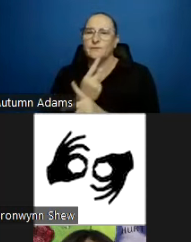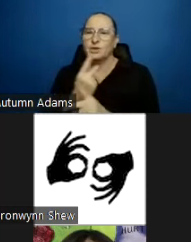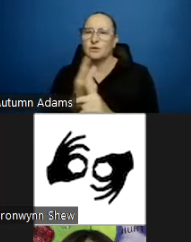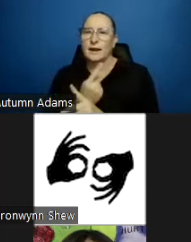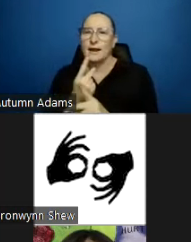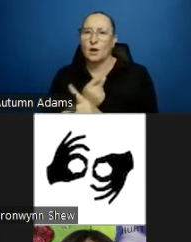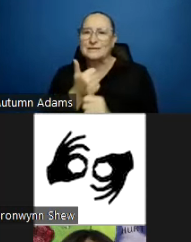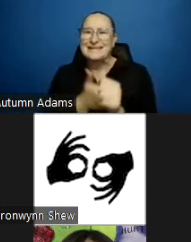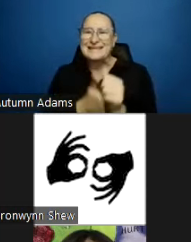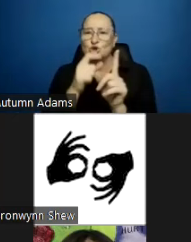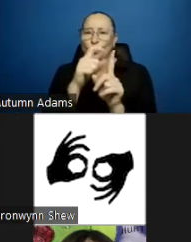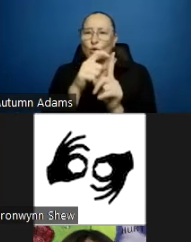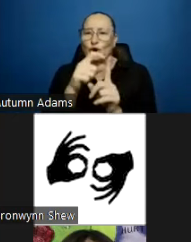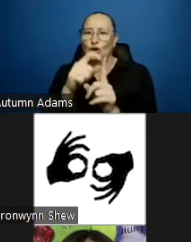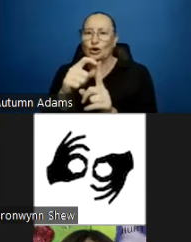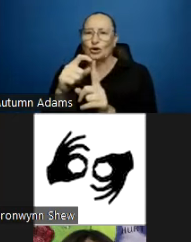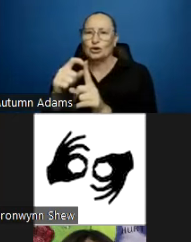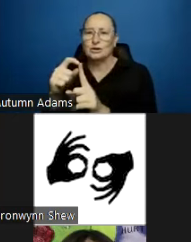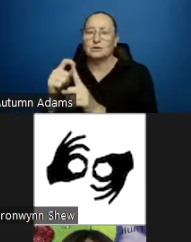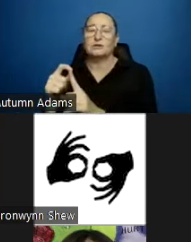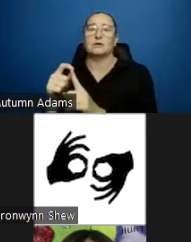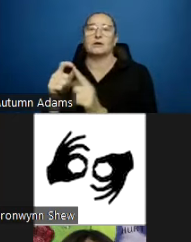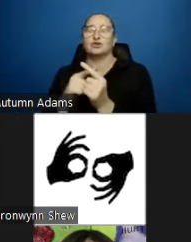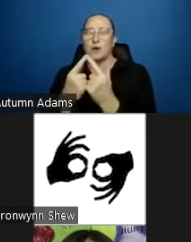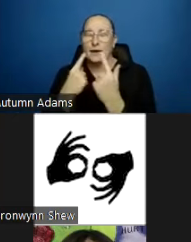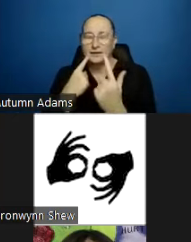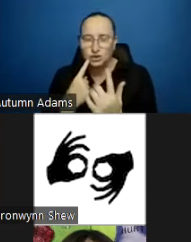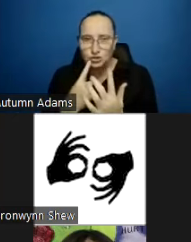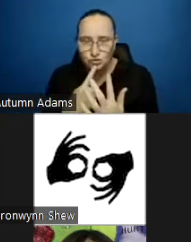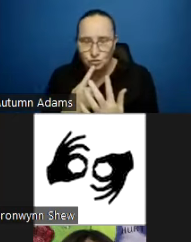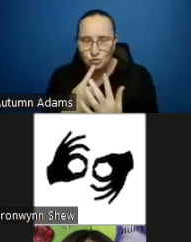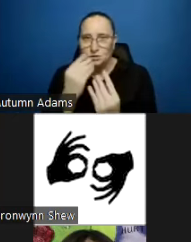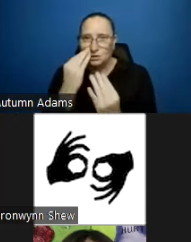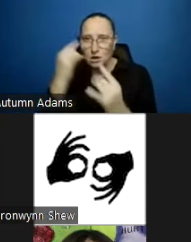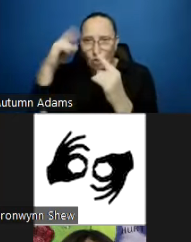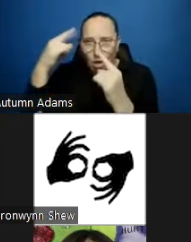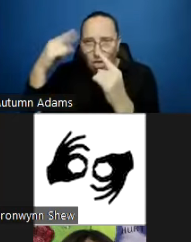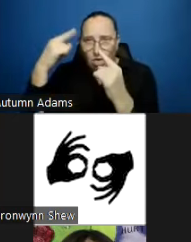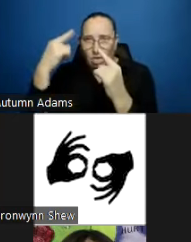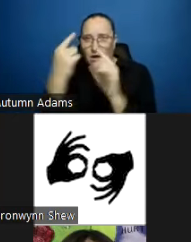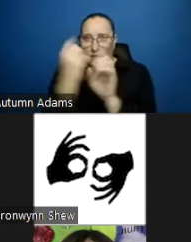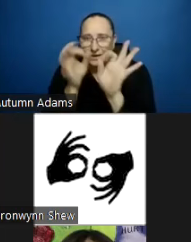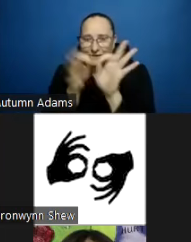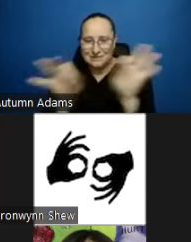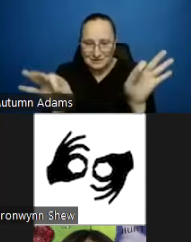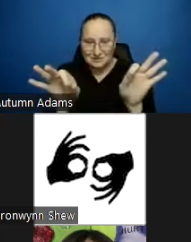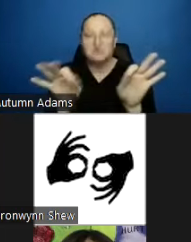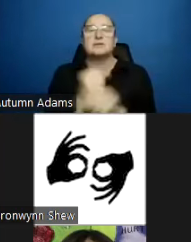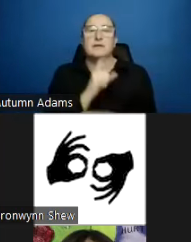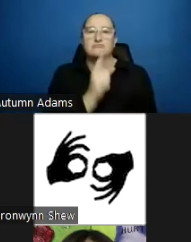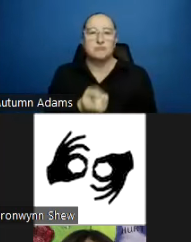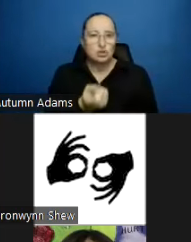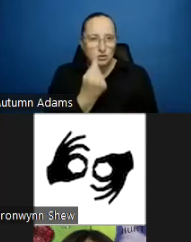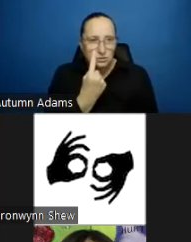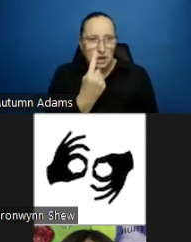each word. You're trying to get that into your brain, to process it, to make a sentence, to see if you're understanding what's going on before